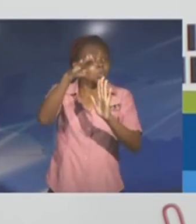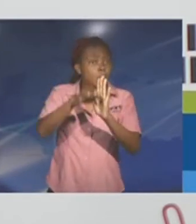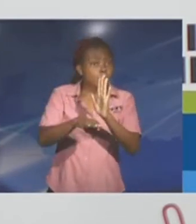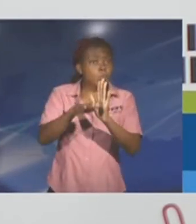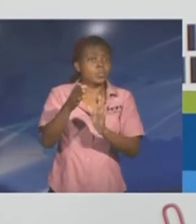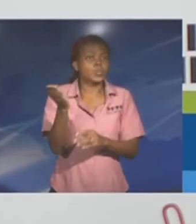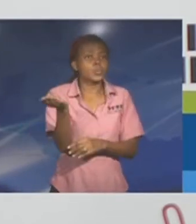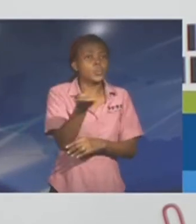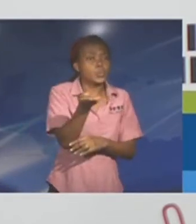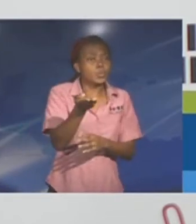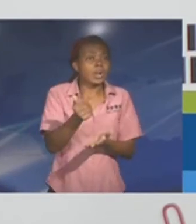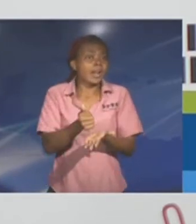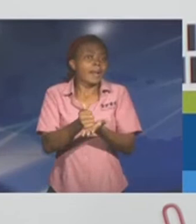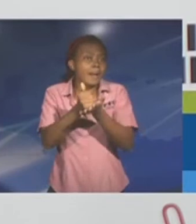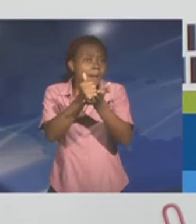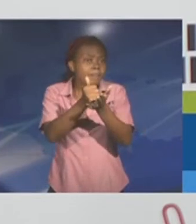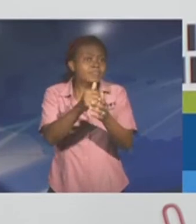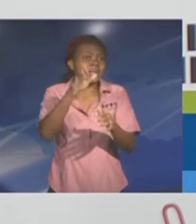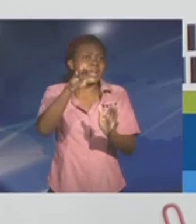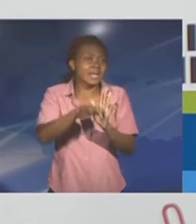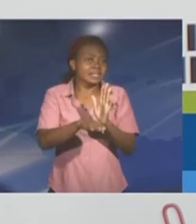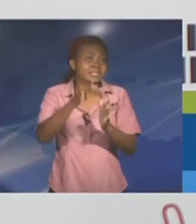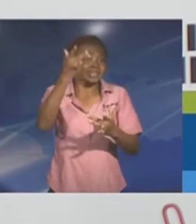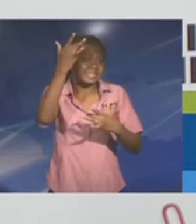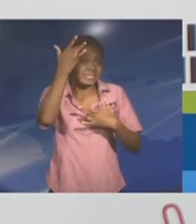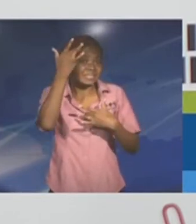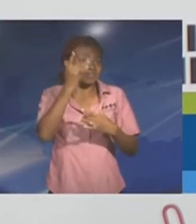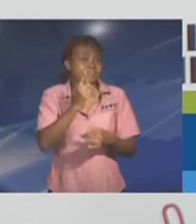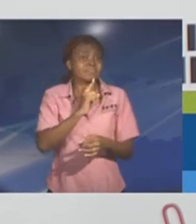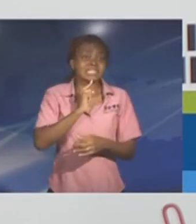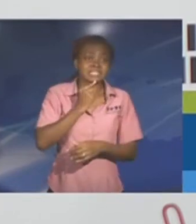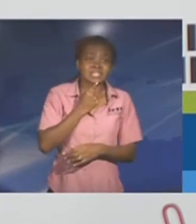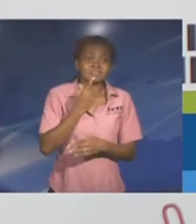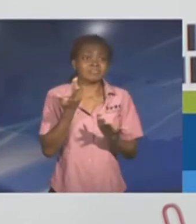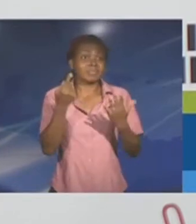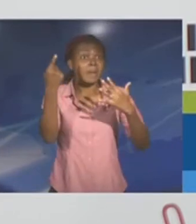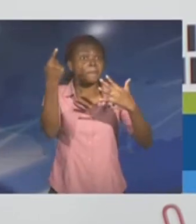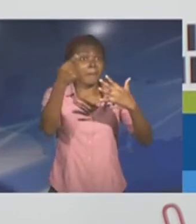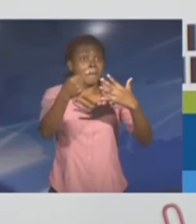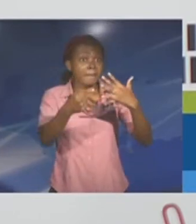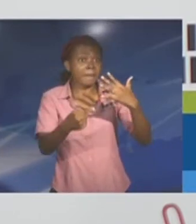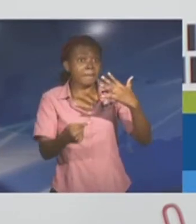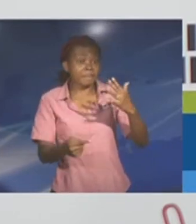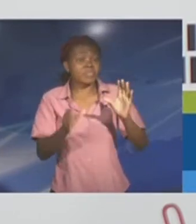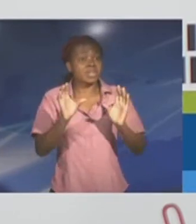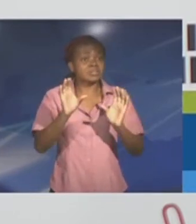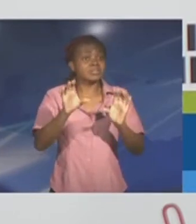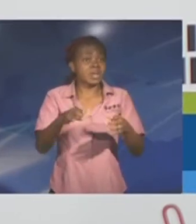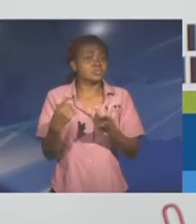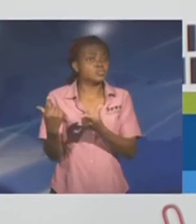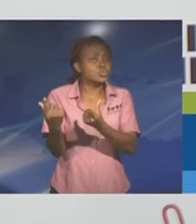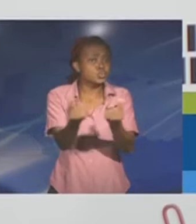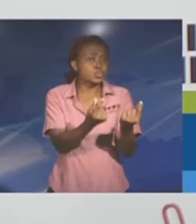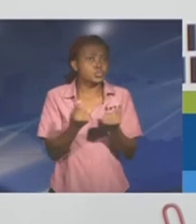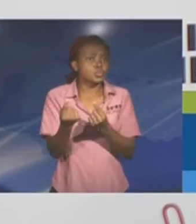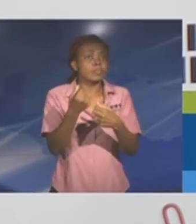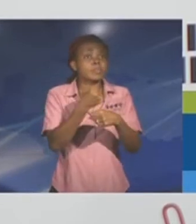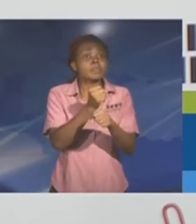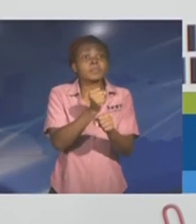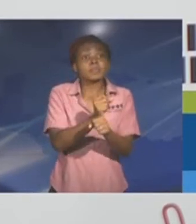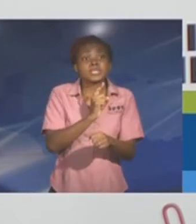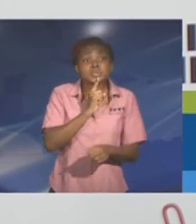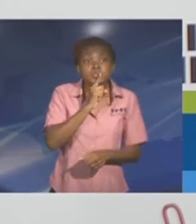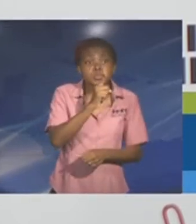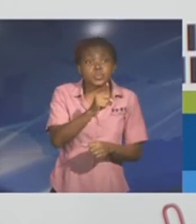that we can do to speed us towards that point where COVID-19 doesn't have that sort of severe and detrimental